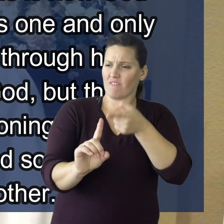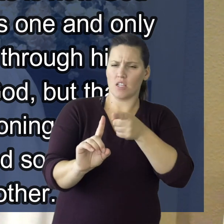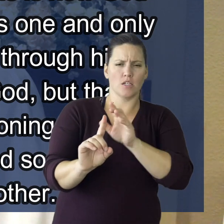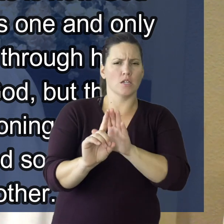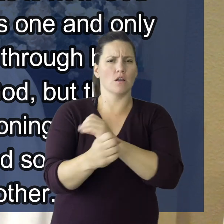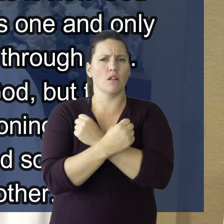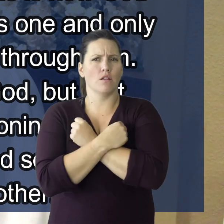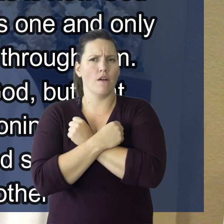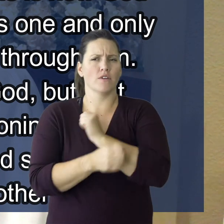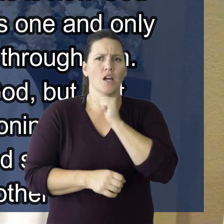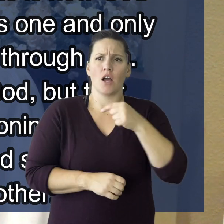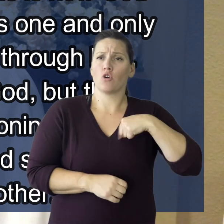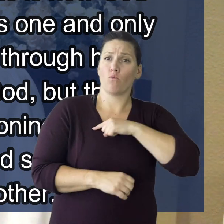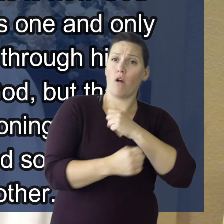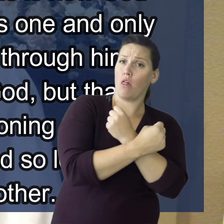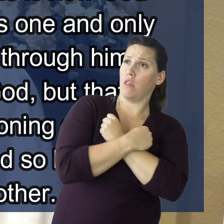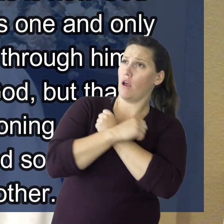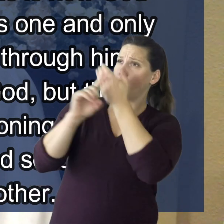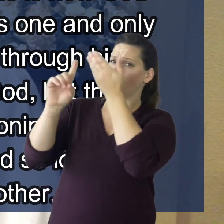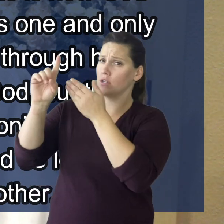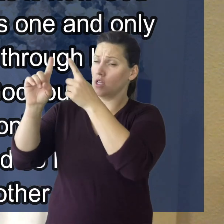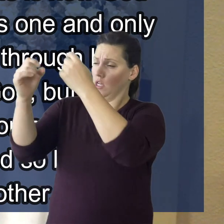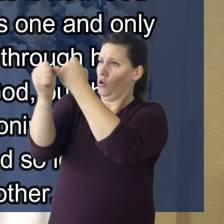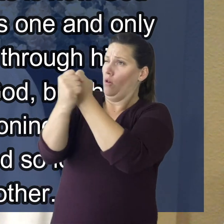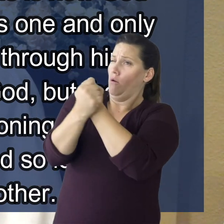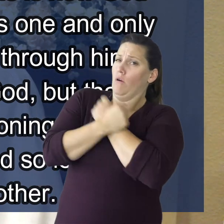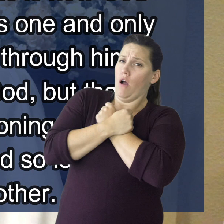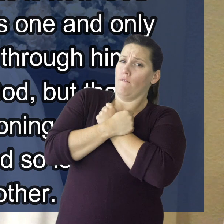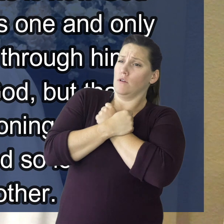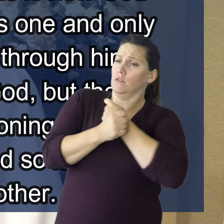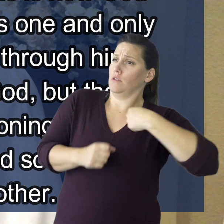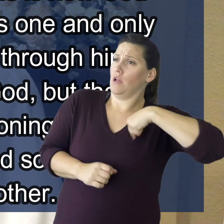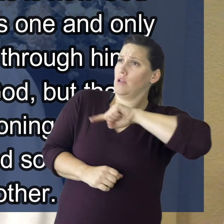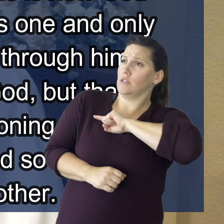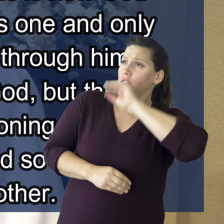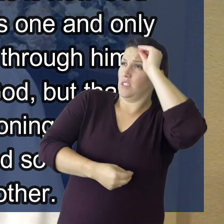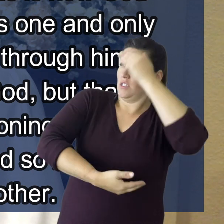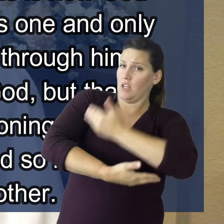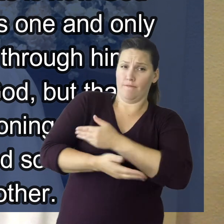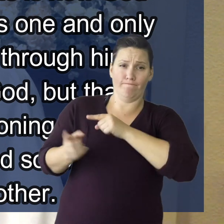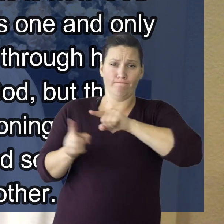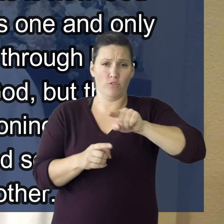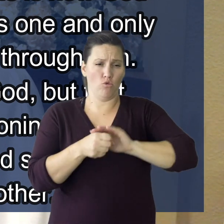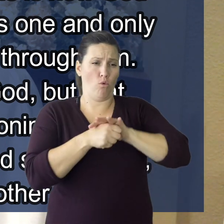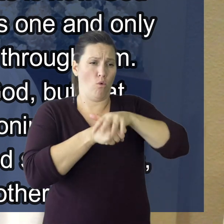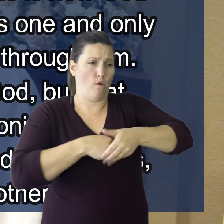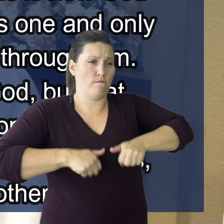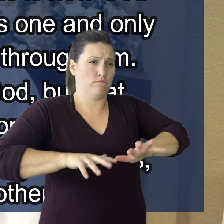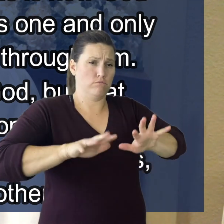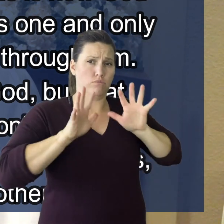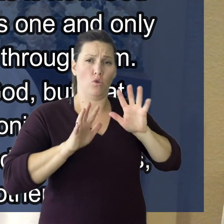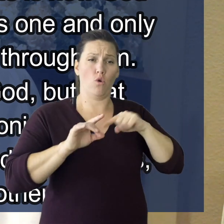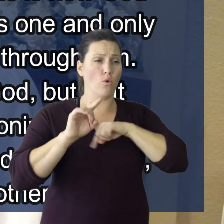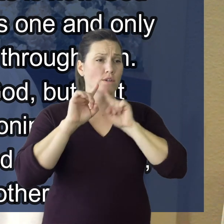love, not that we love God, but that he loved us and sent his Son as an atoning